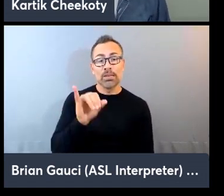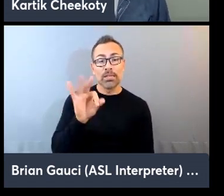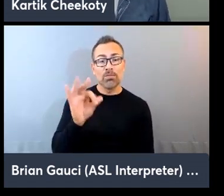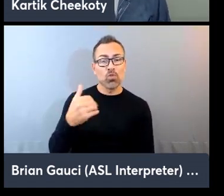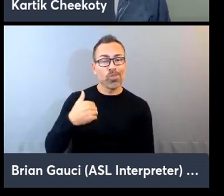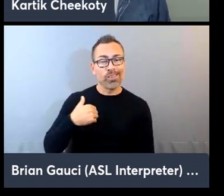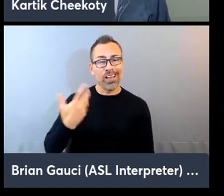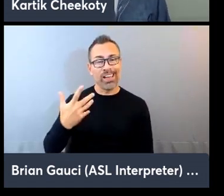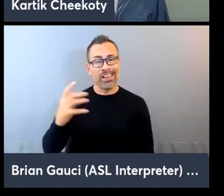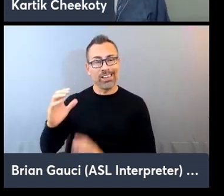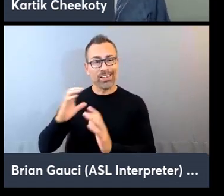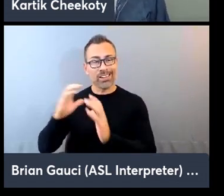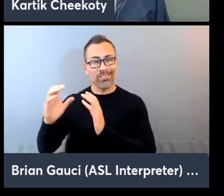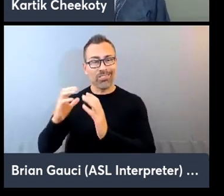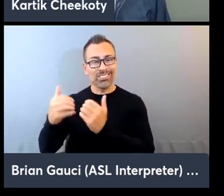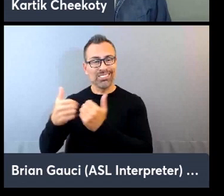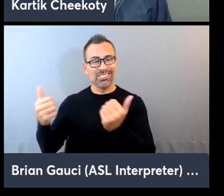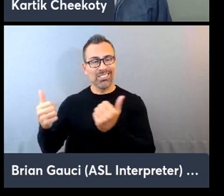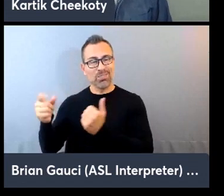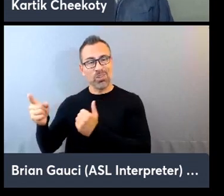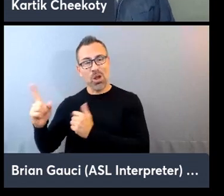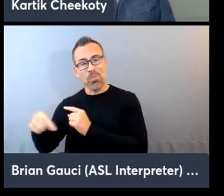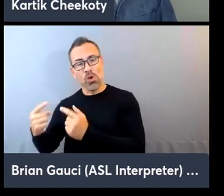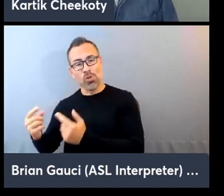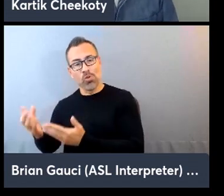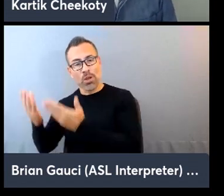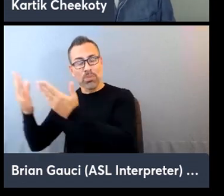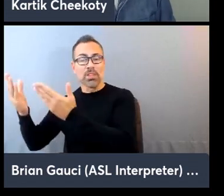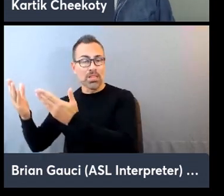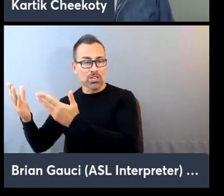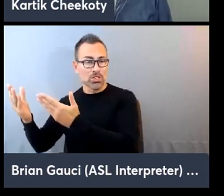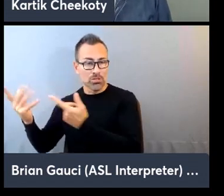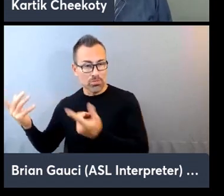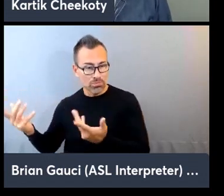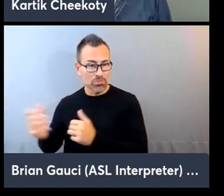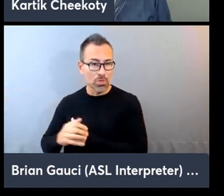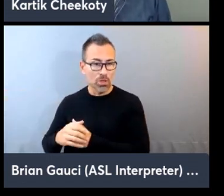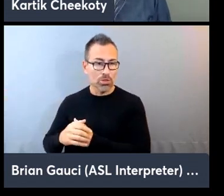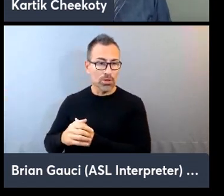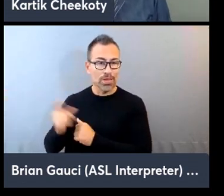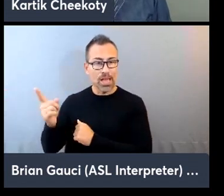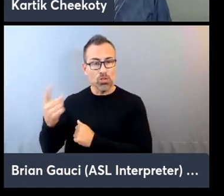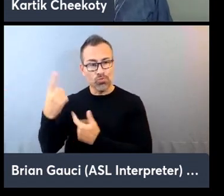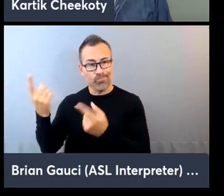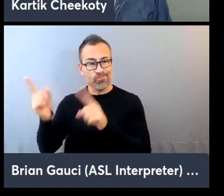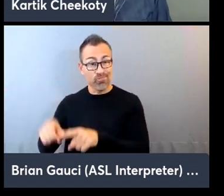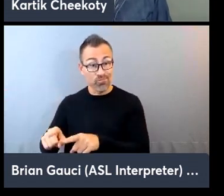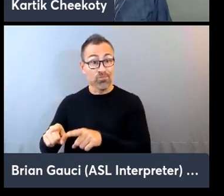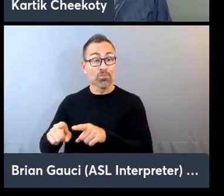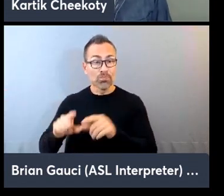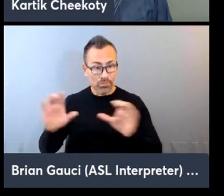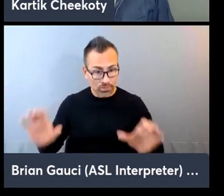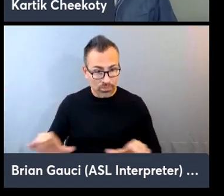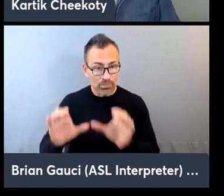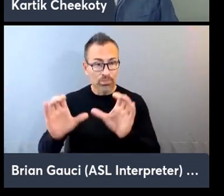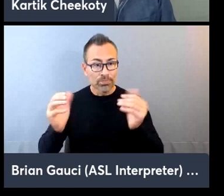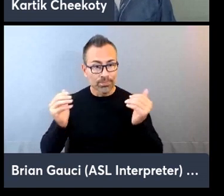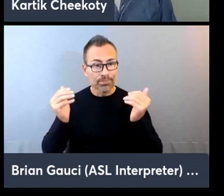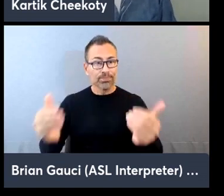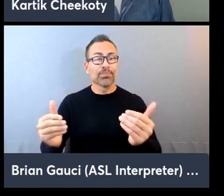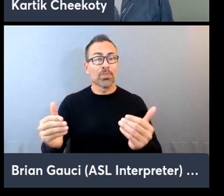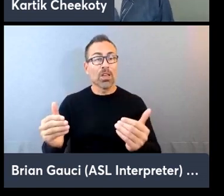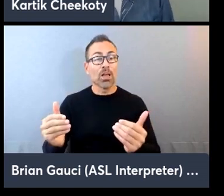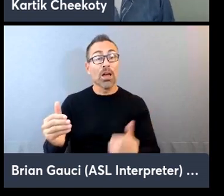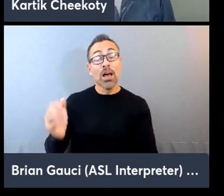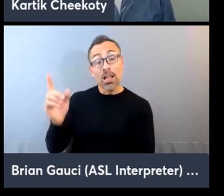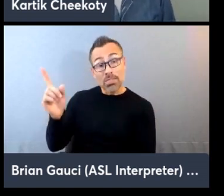account team regarding one of the recommendations, and you've agreed to take action on it, they can take action